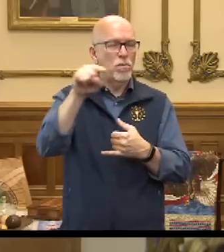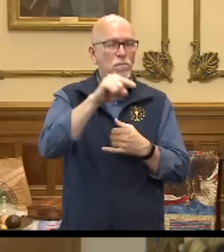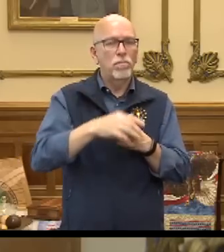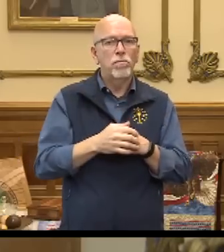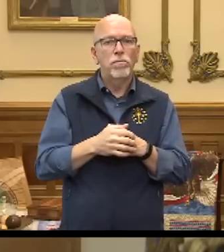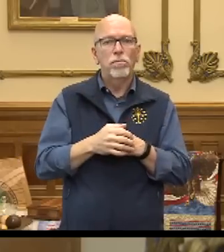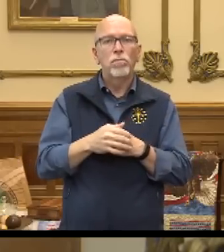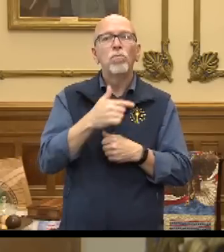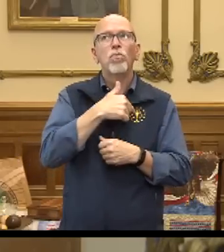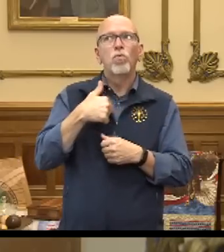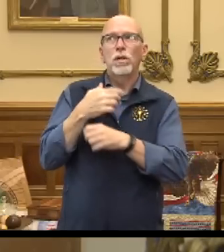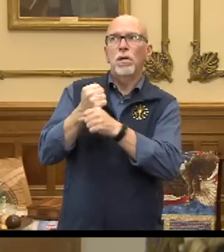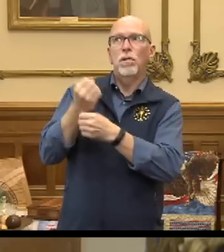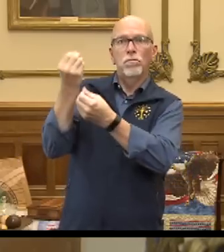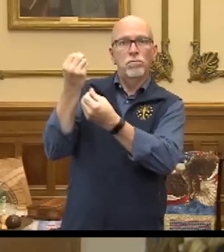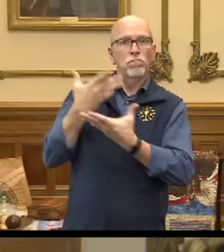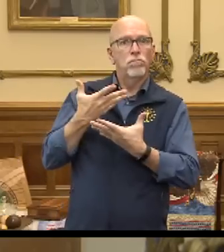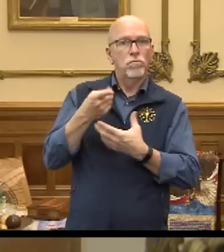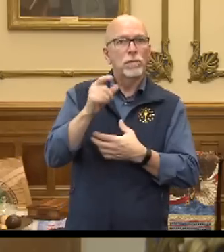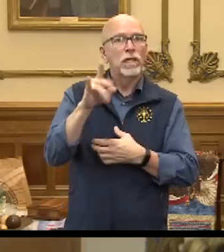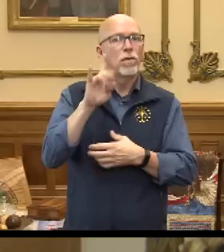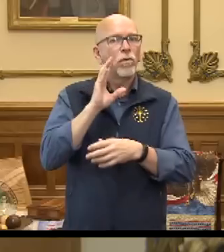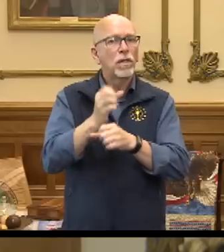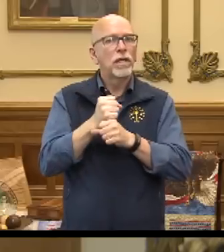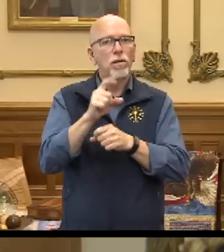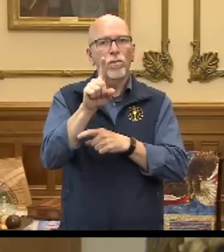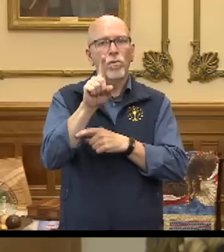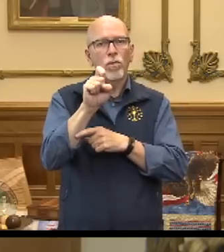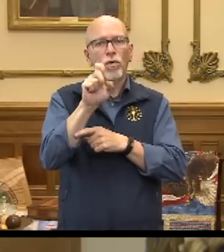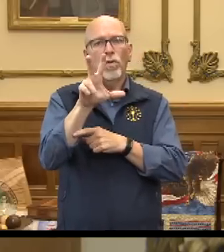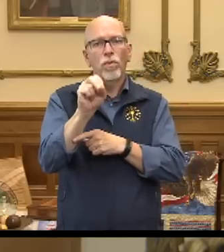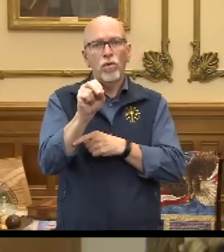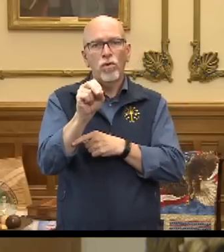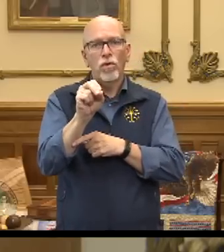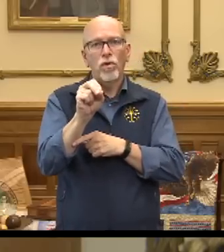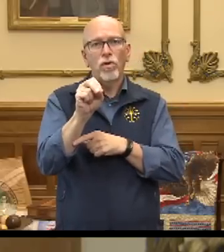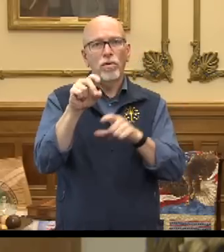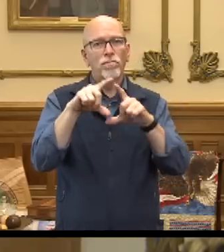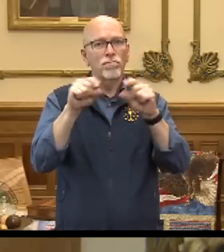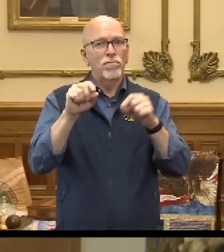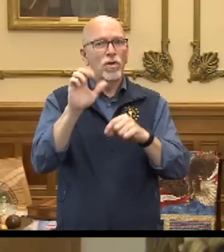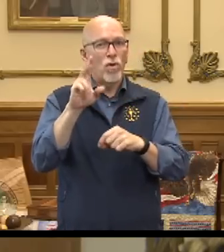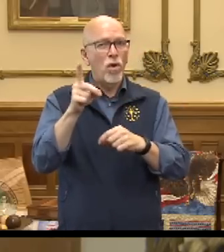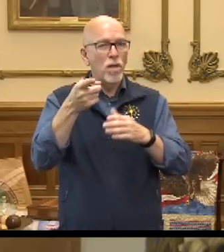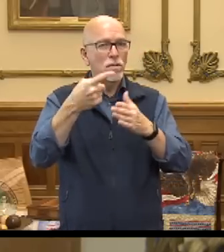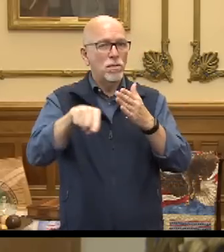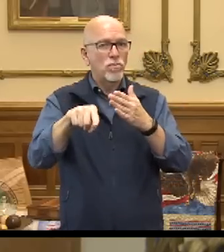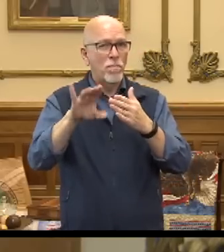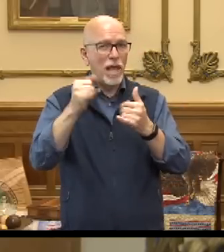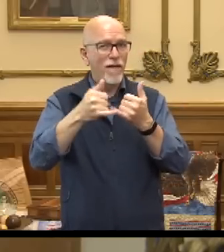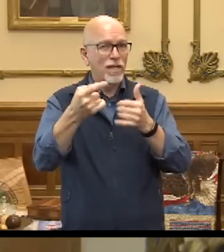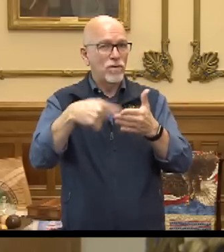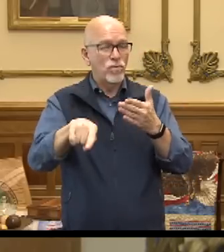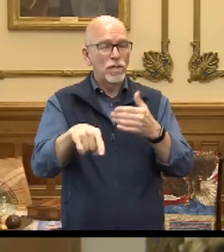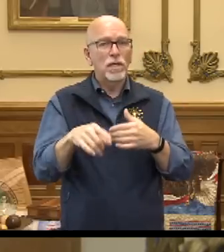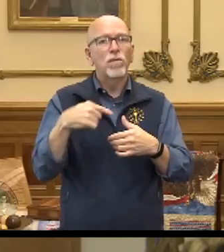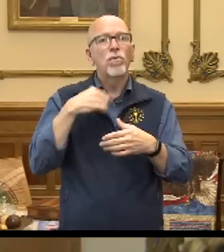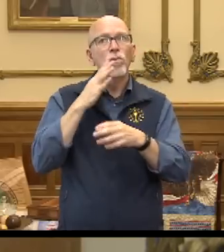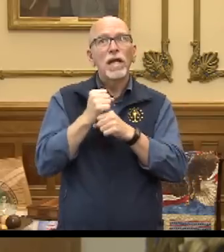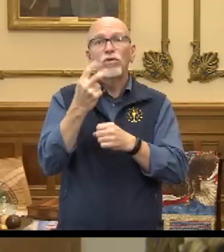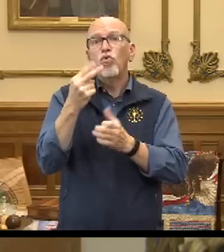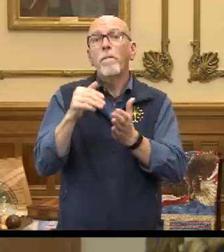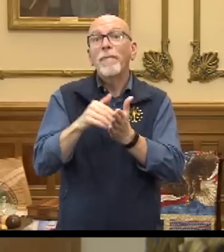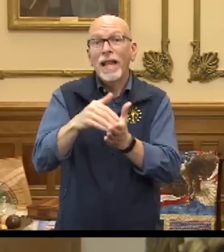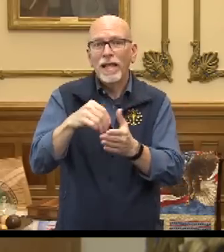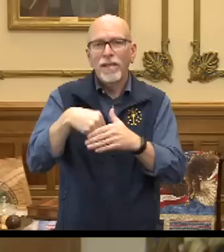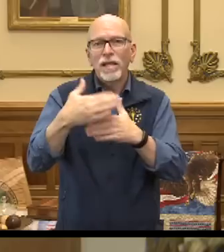we have received notification that Indiana will receive 130 Bionex cards by the end of the week and expect to get 2 million over the